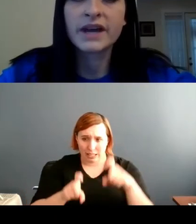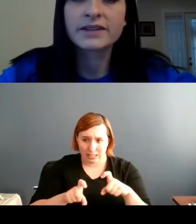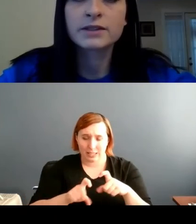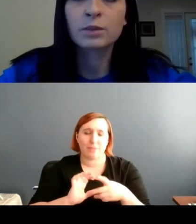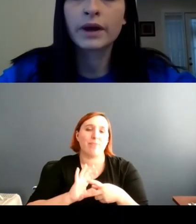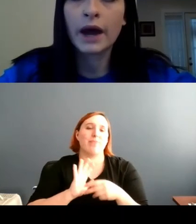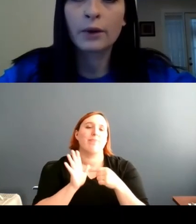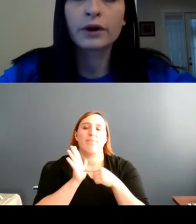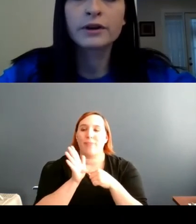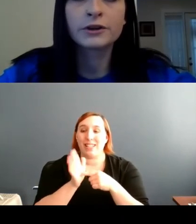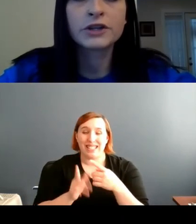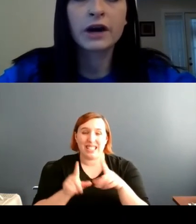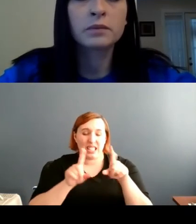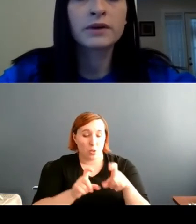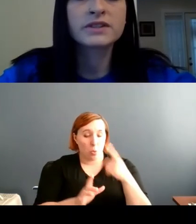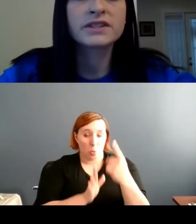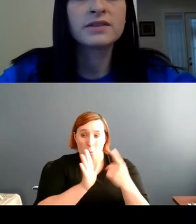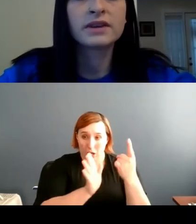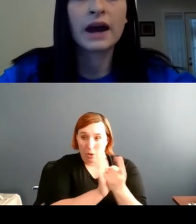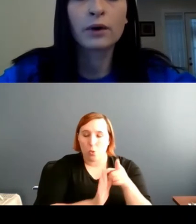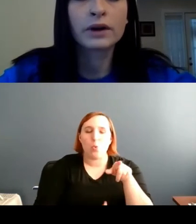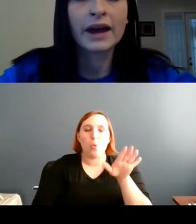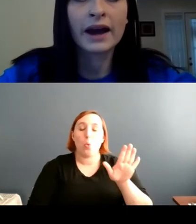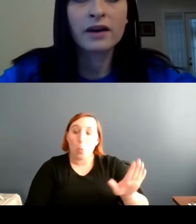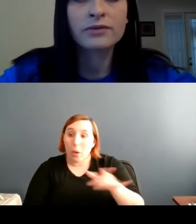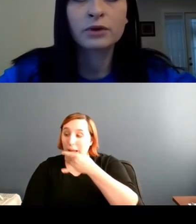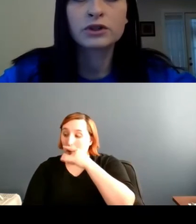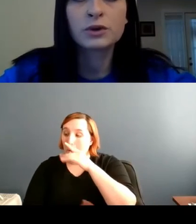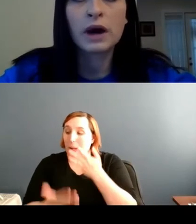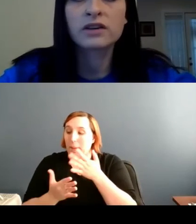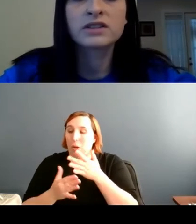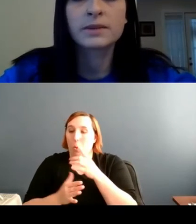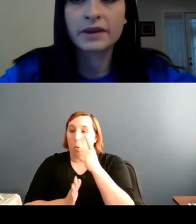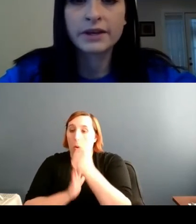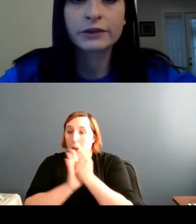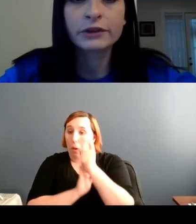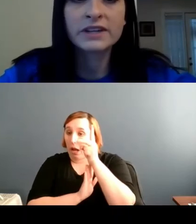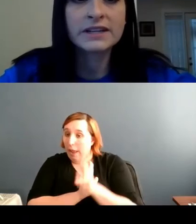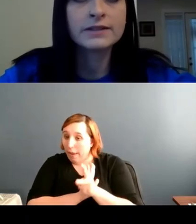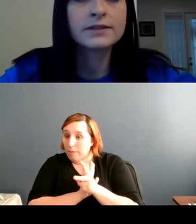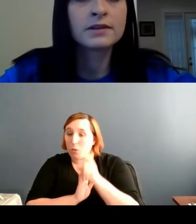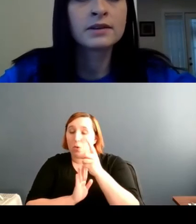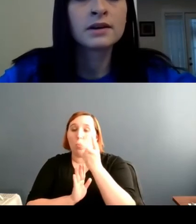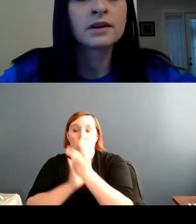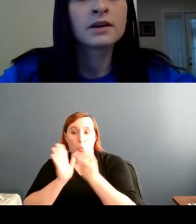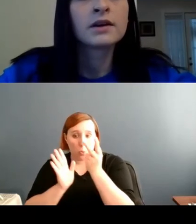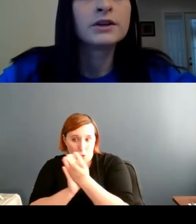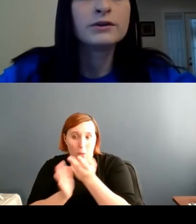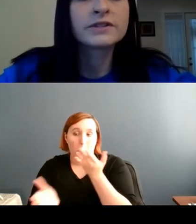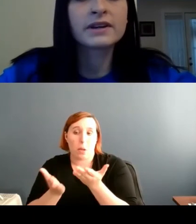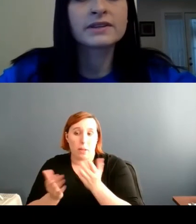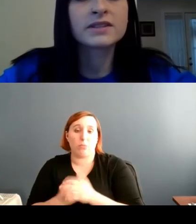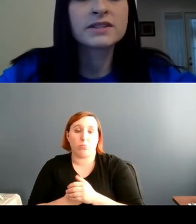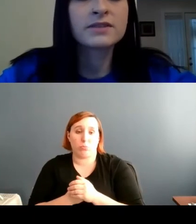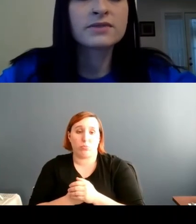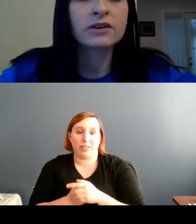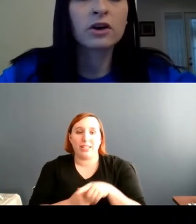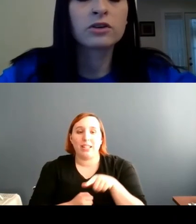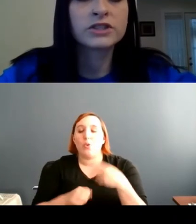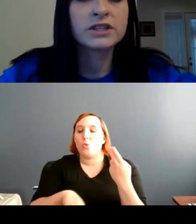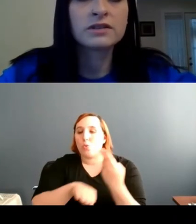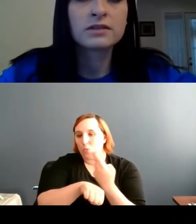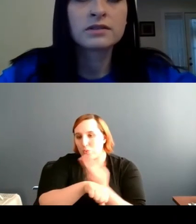if a test is 1 hour, your child may receive an hour and a half or 2 hours, depending on their needs. Using